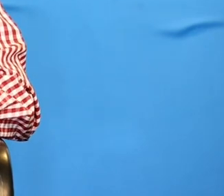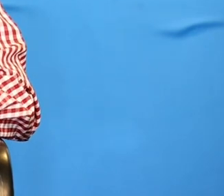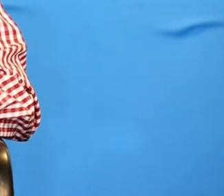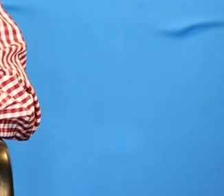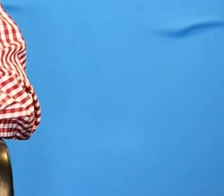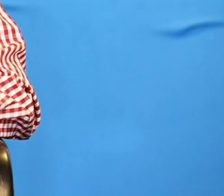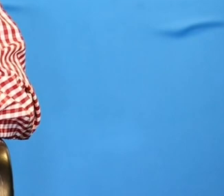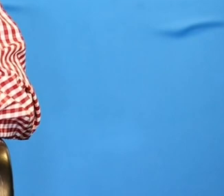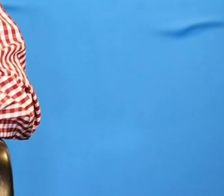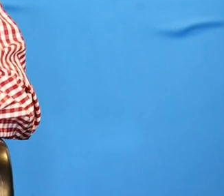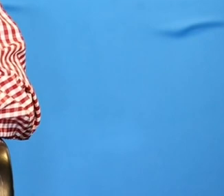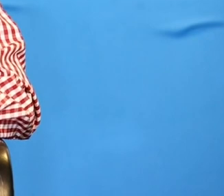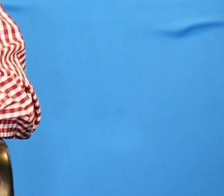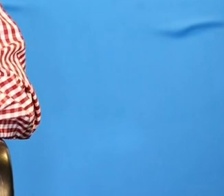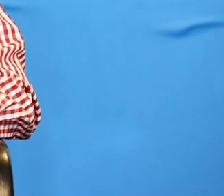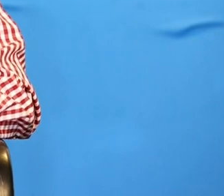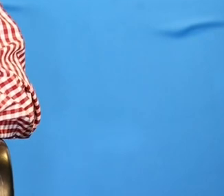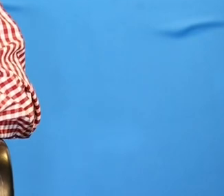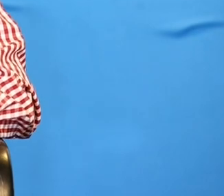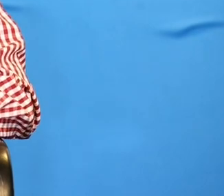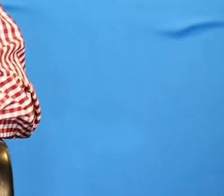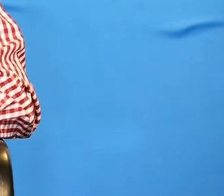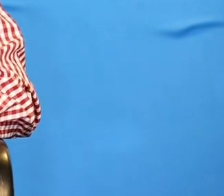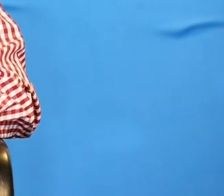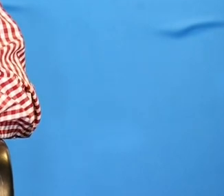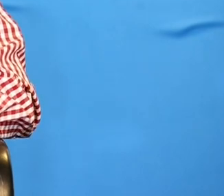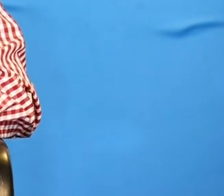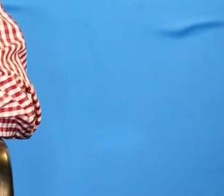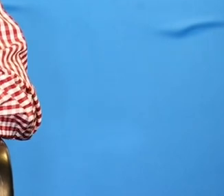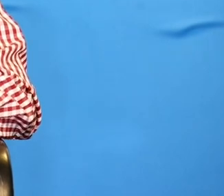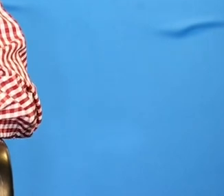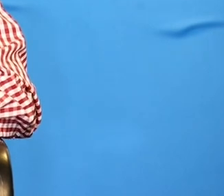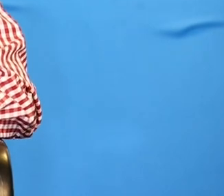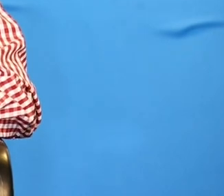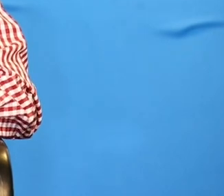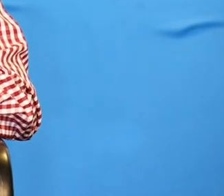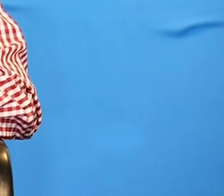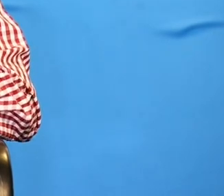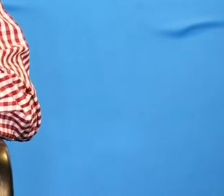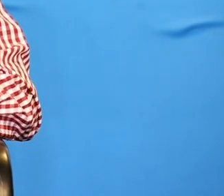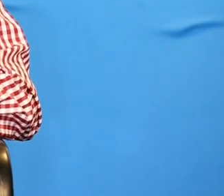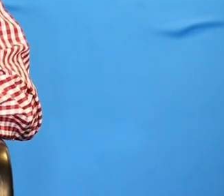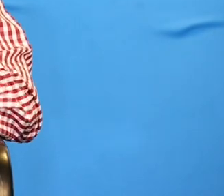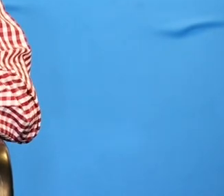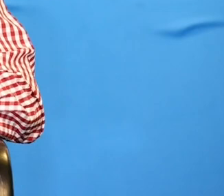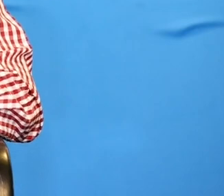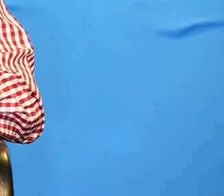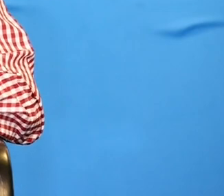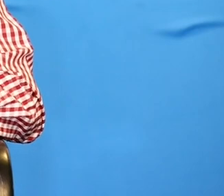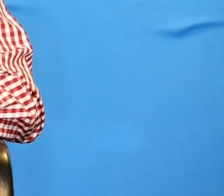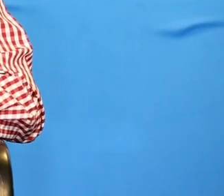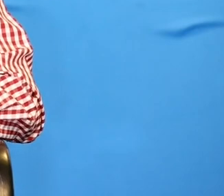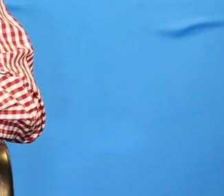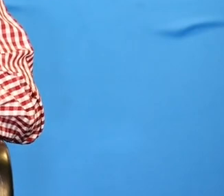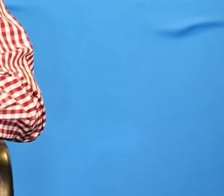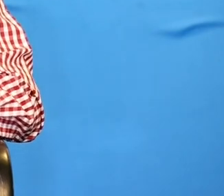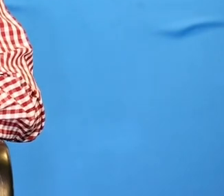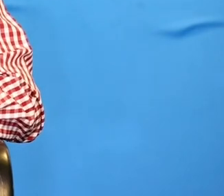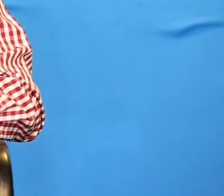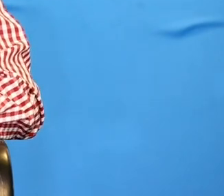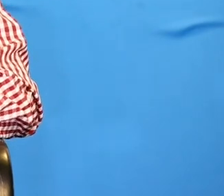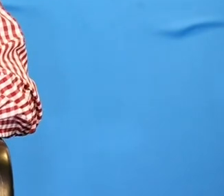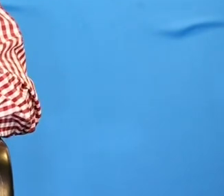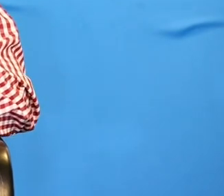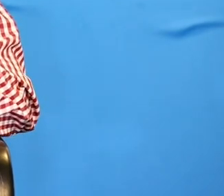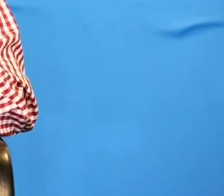judgment came upon all men to condemnation, even so, by the righteousness of one, the free gift came upon all